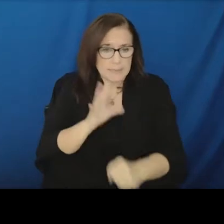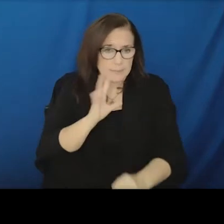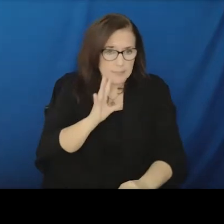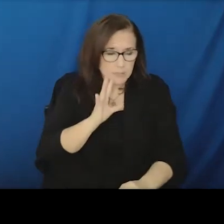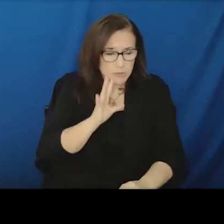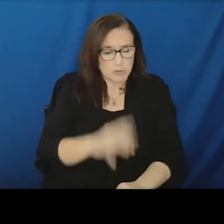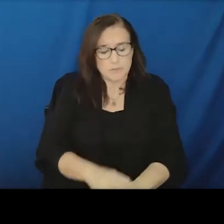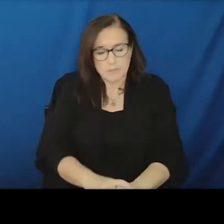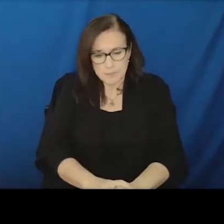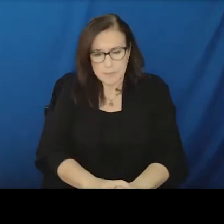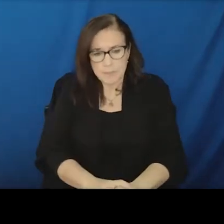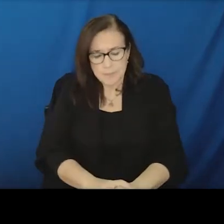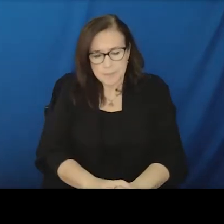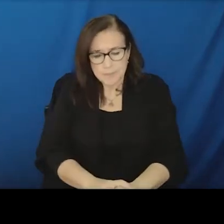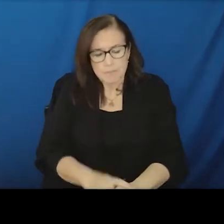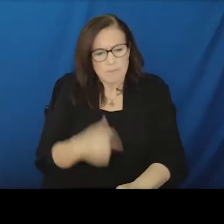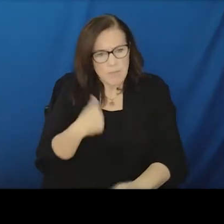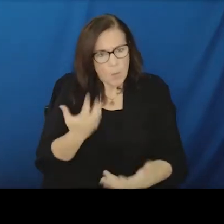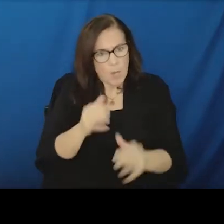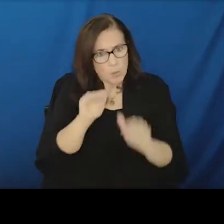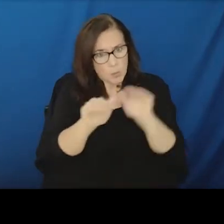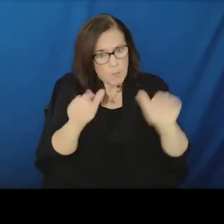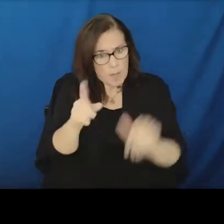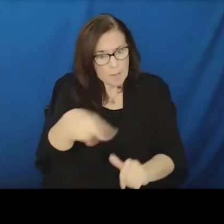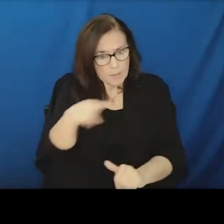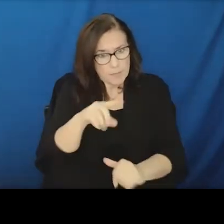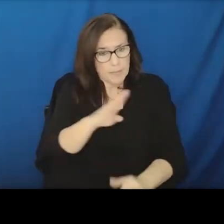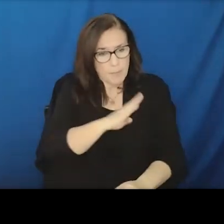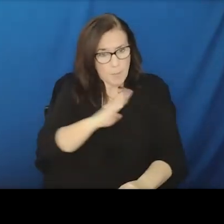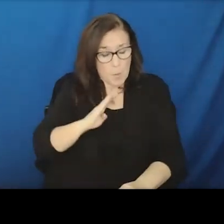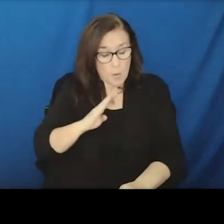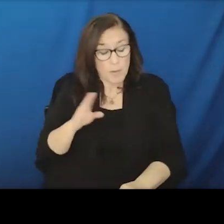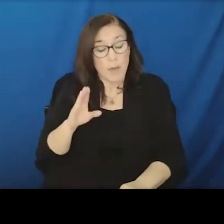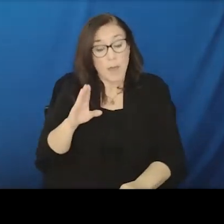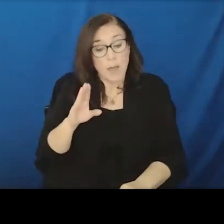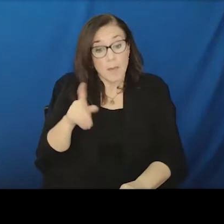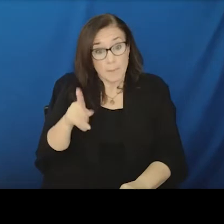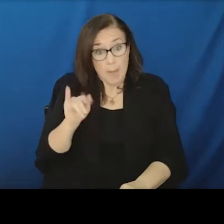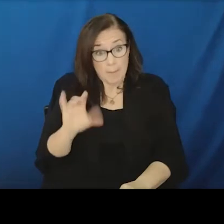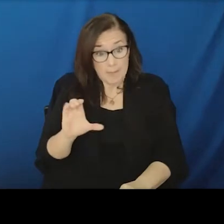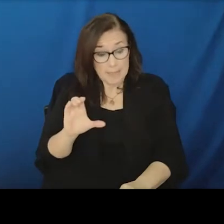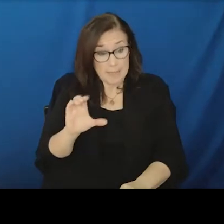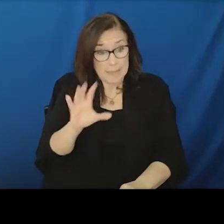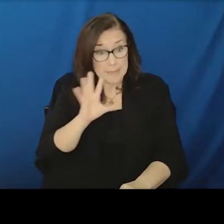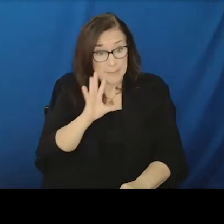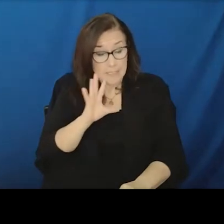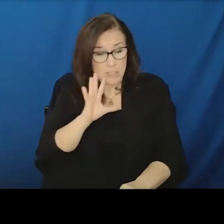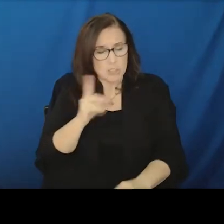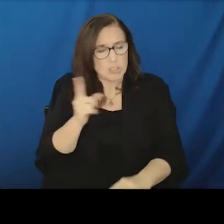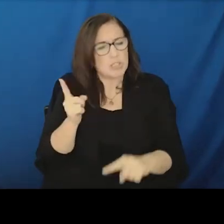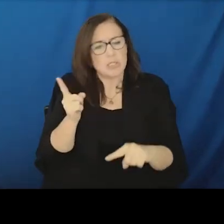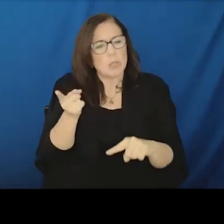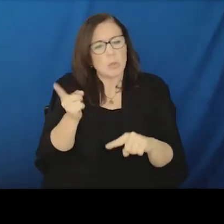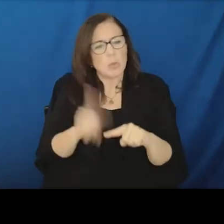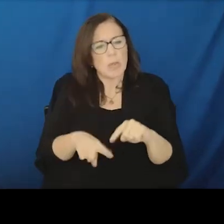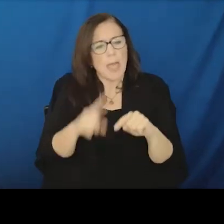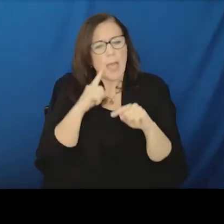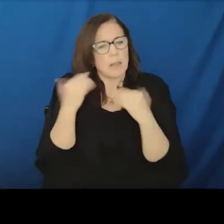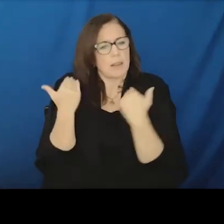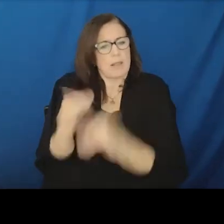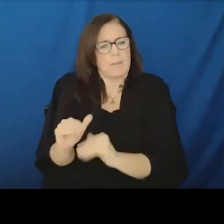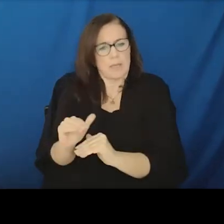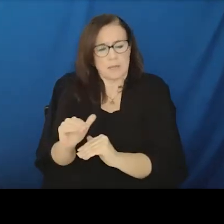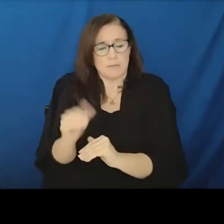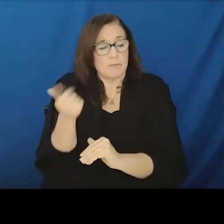speech, and remind the board that public speech can never be constrained by any policies that you